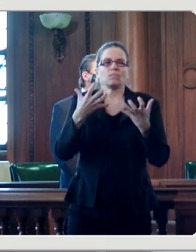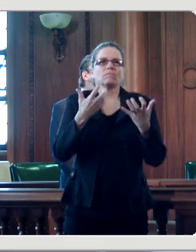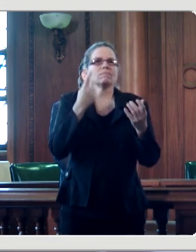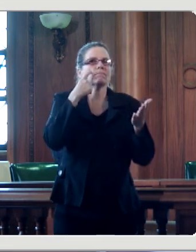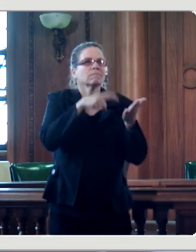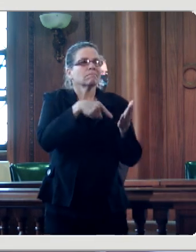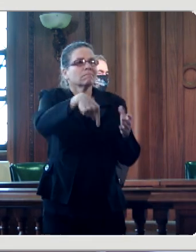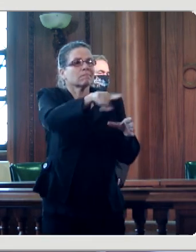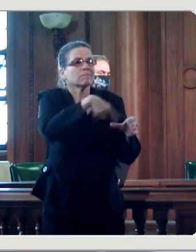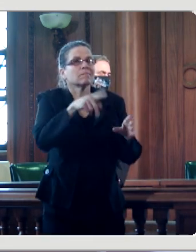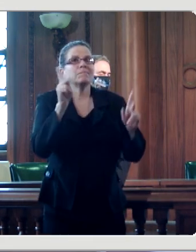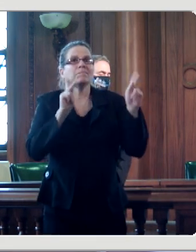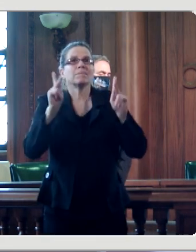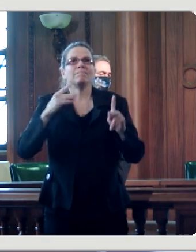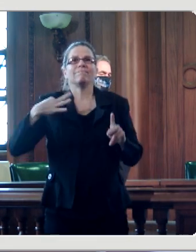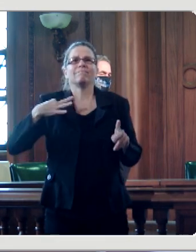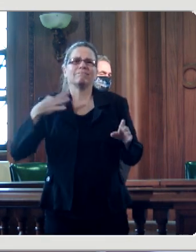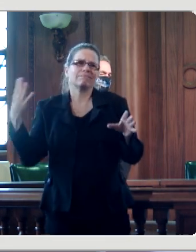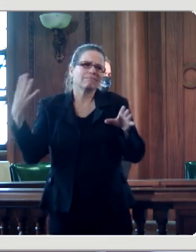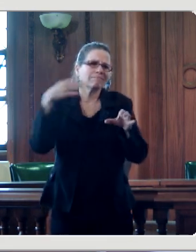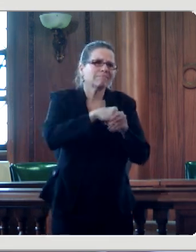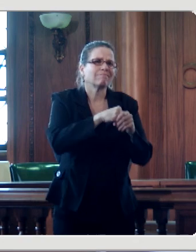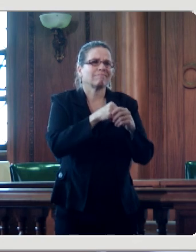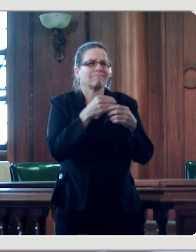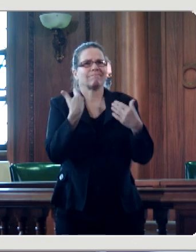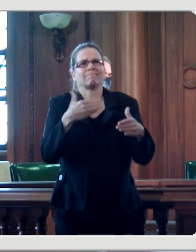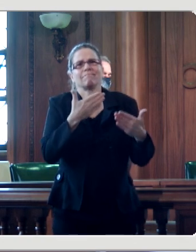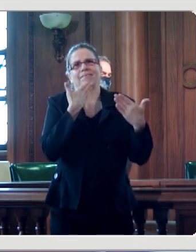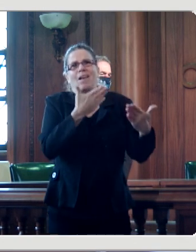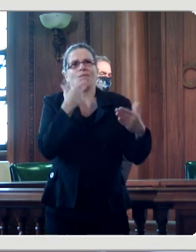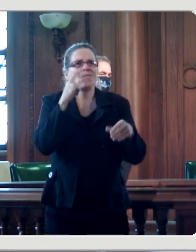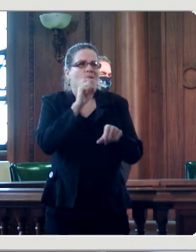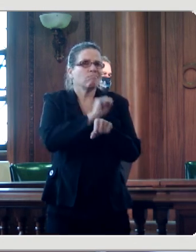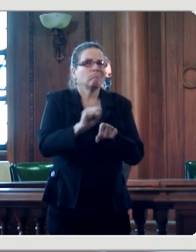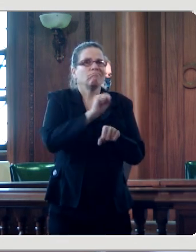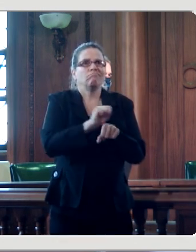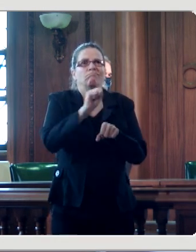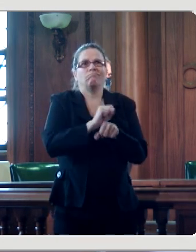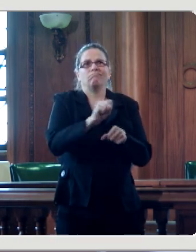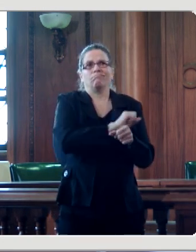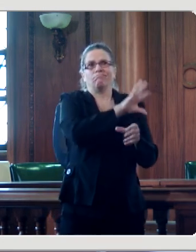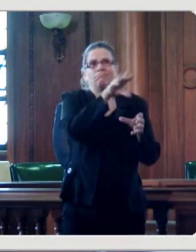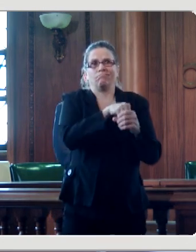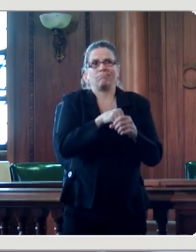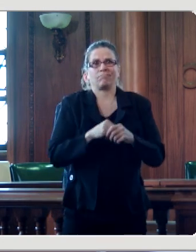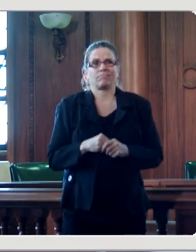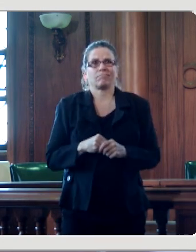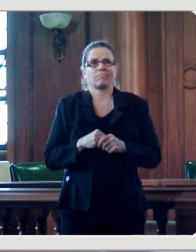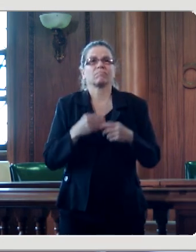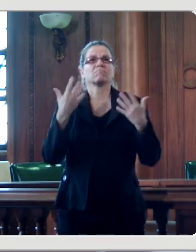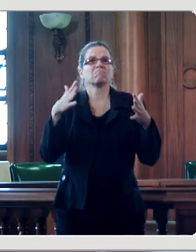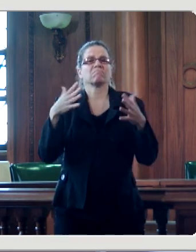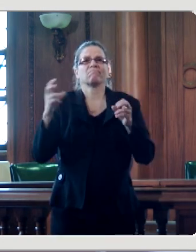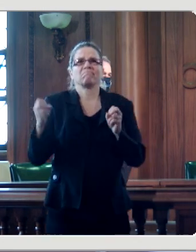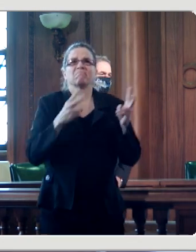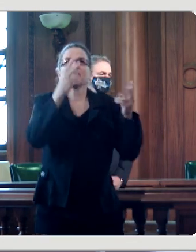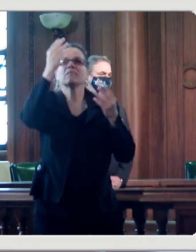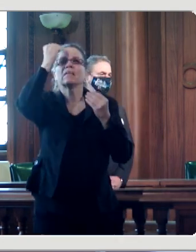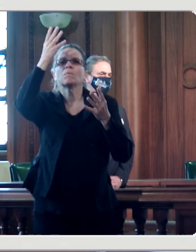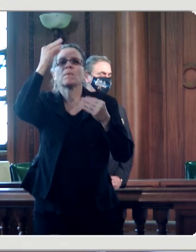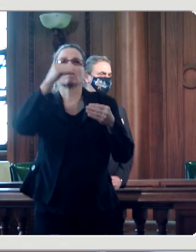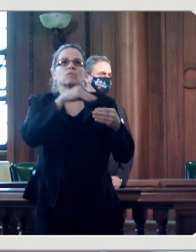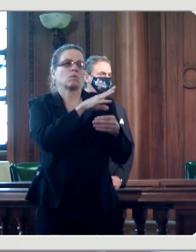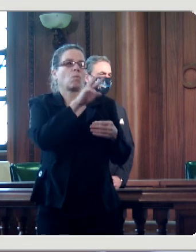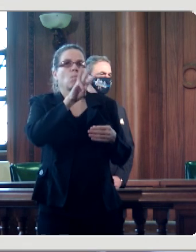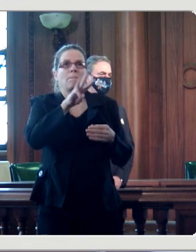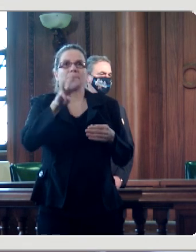are going to work with us through our phases. That document has been posted on the city's website, and